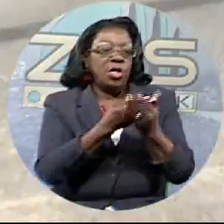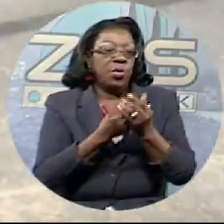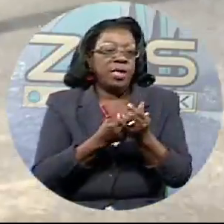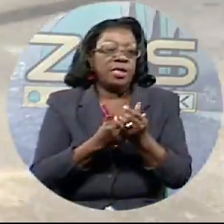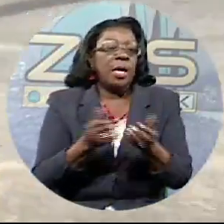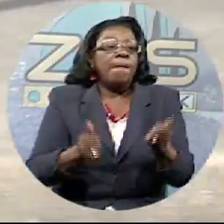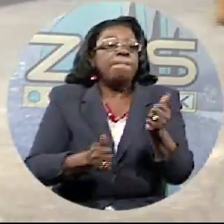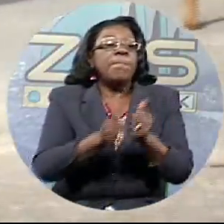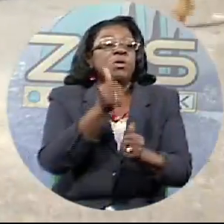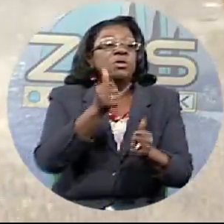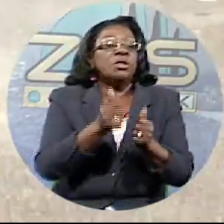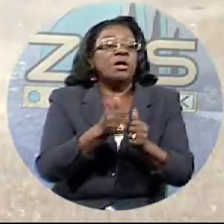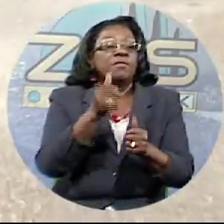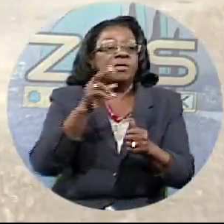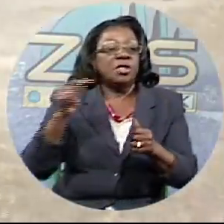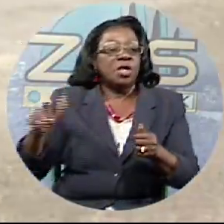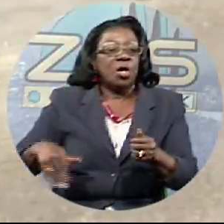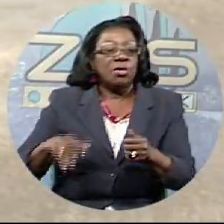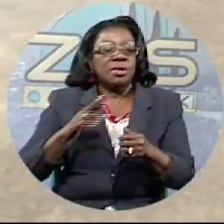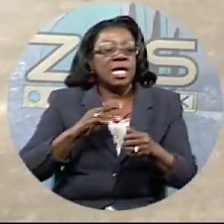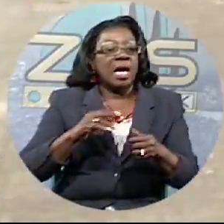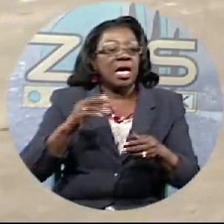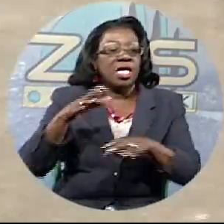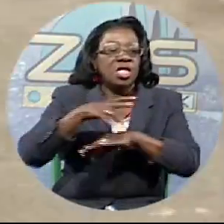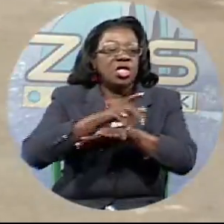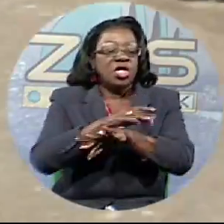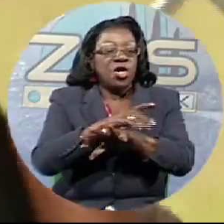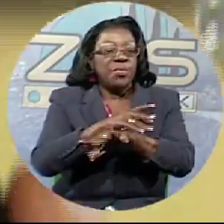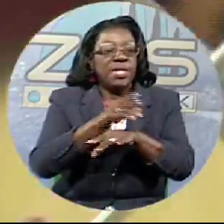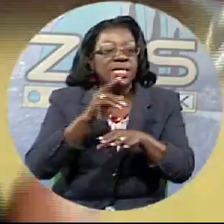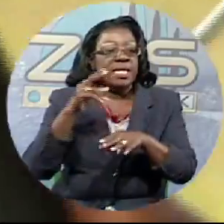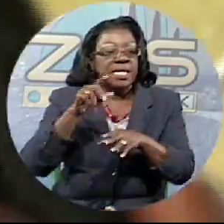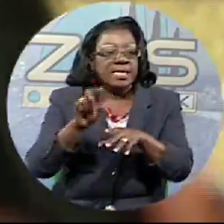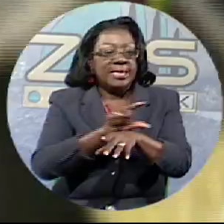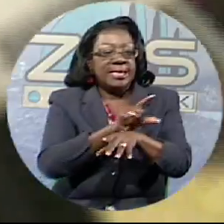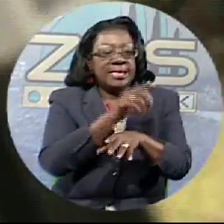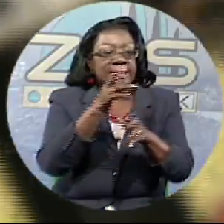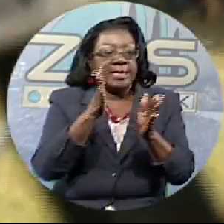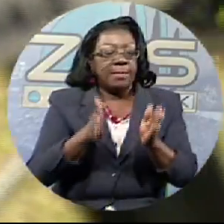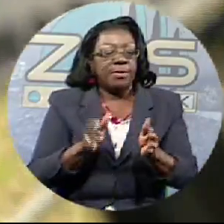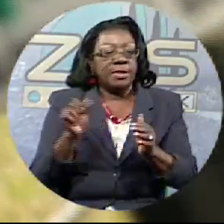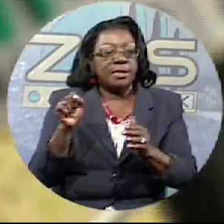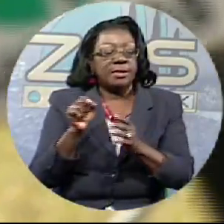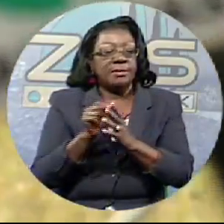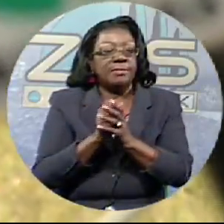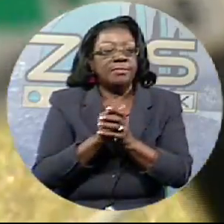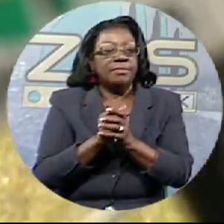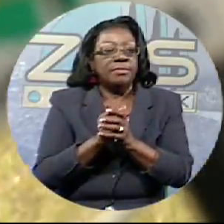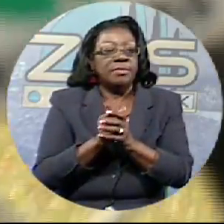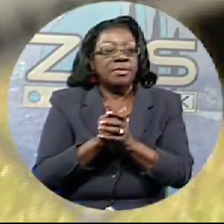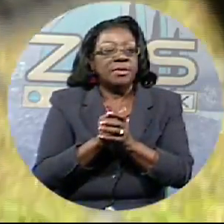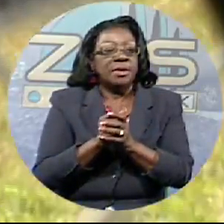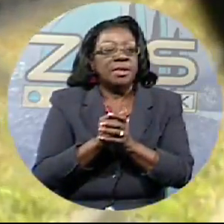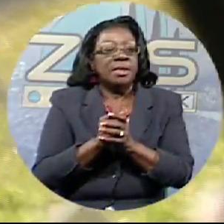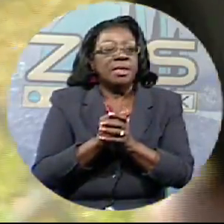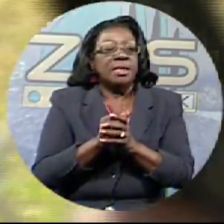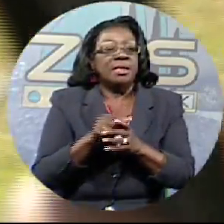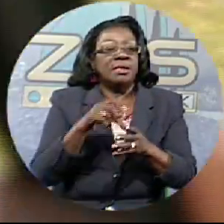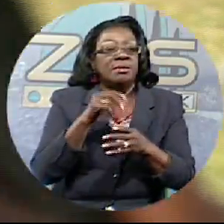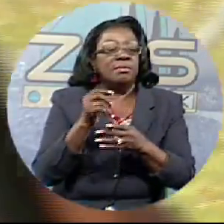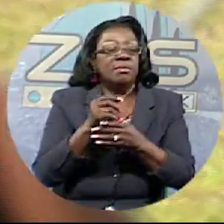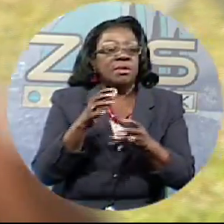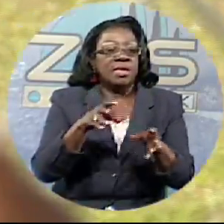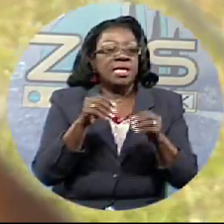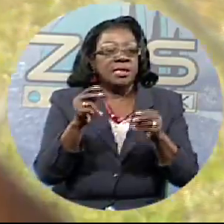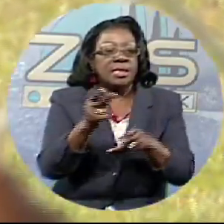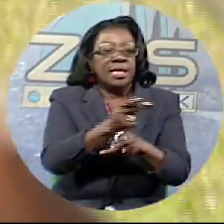who have a big job on and off property. Buster, that's a regular patrol dog that takes care of